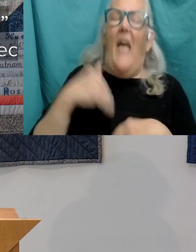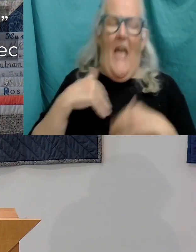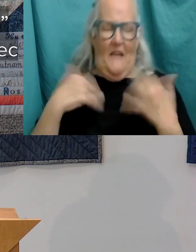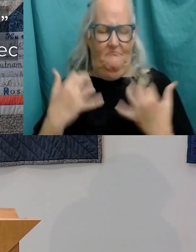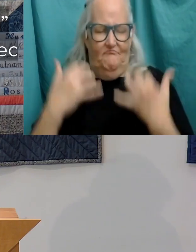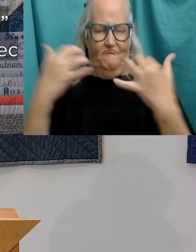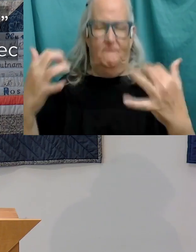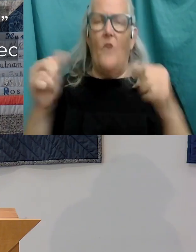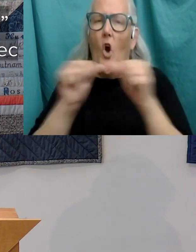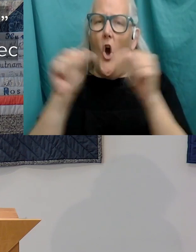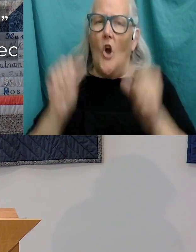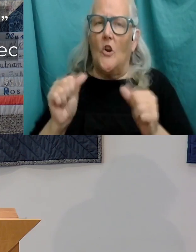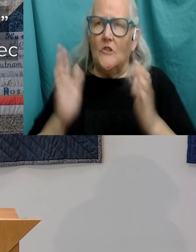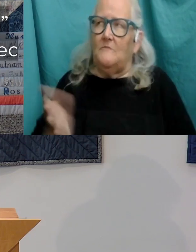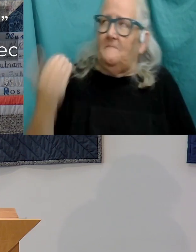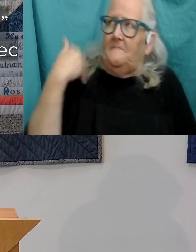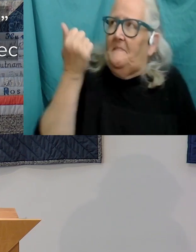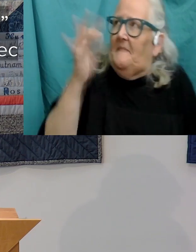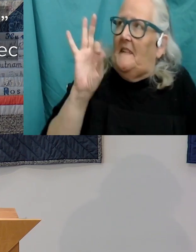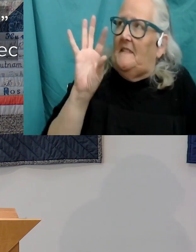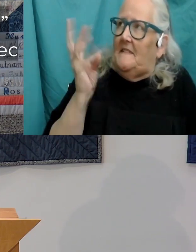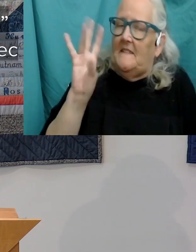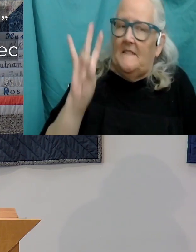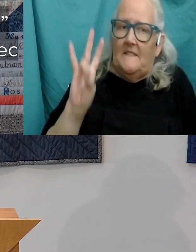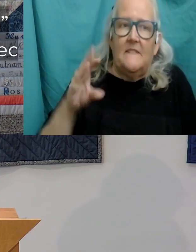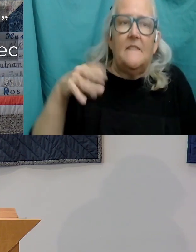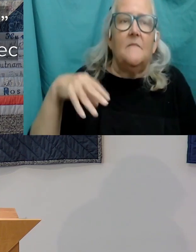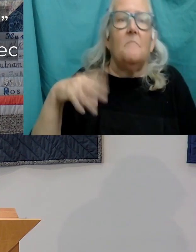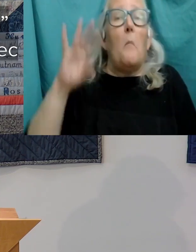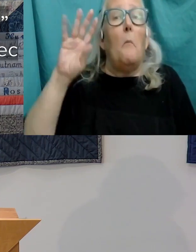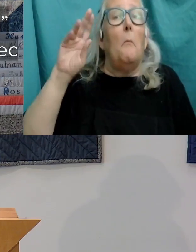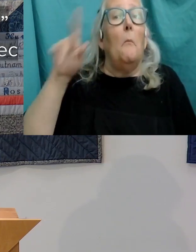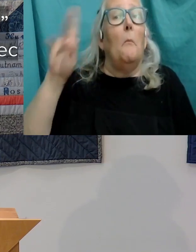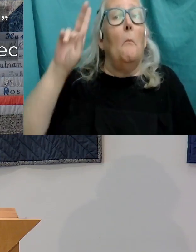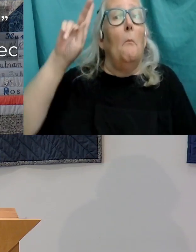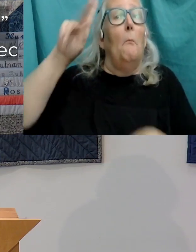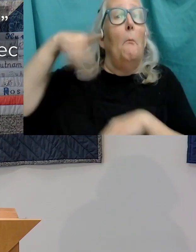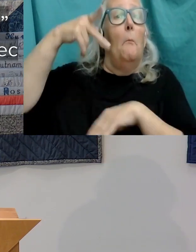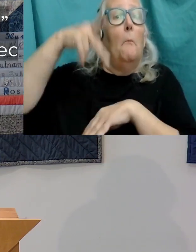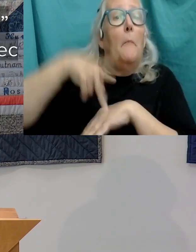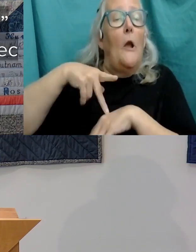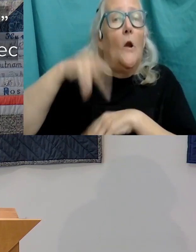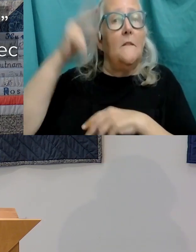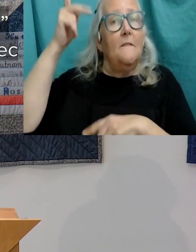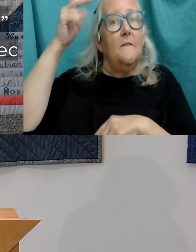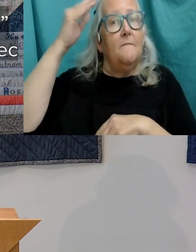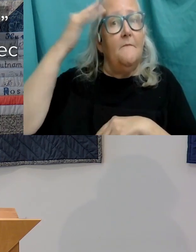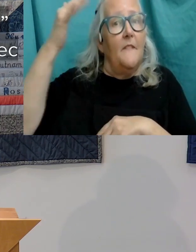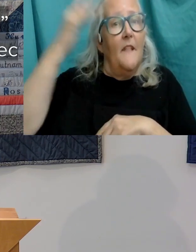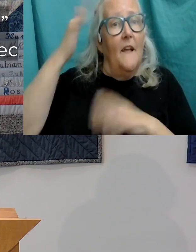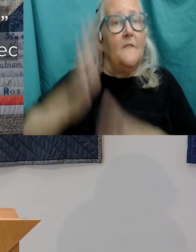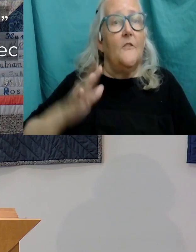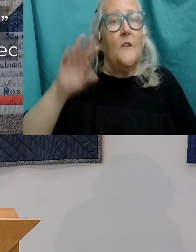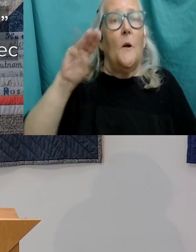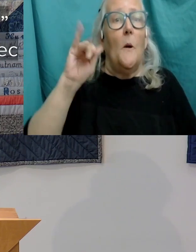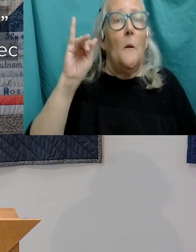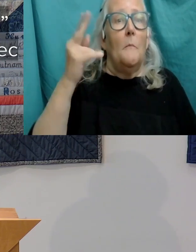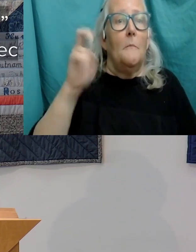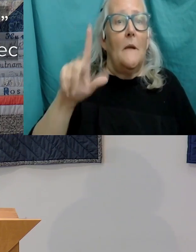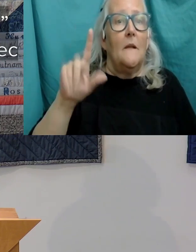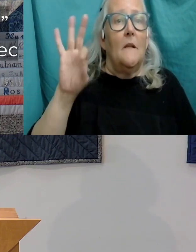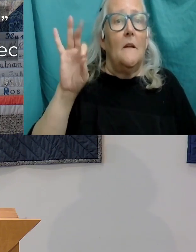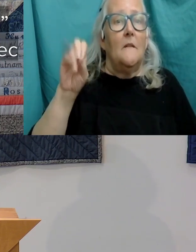1967, Paris philosopher Michel Foucault said in words we have translated from the French in 1984